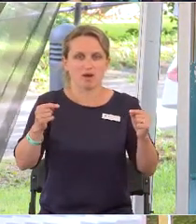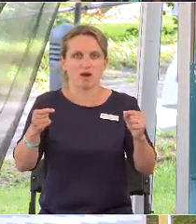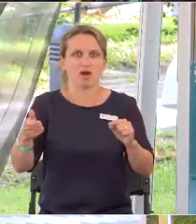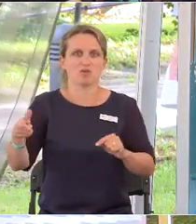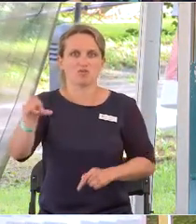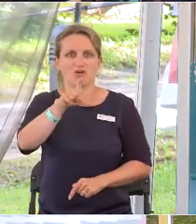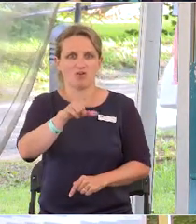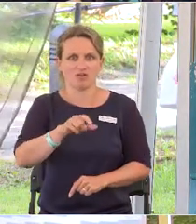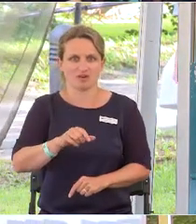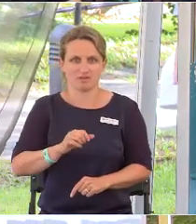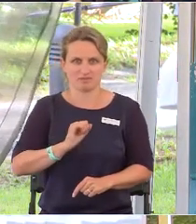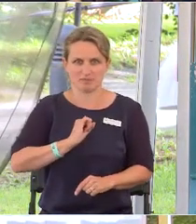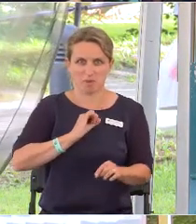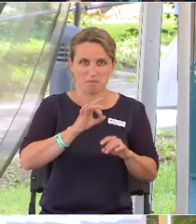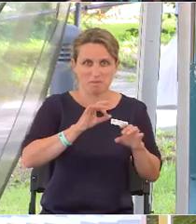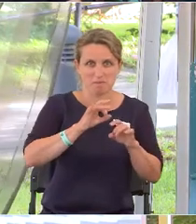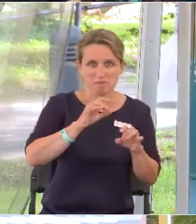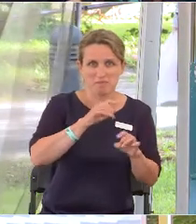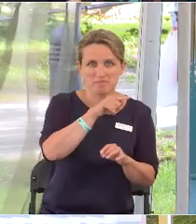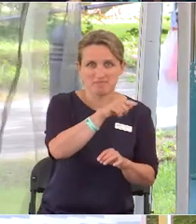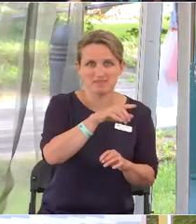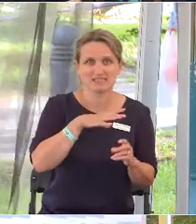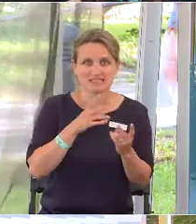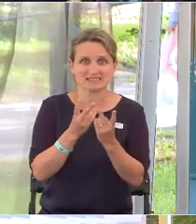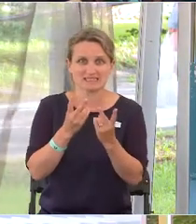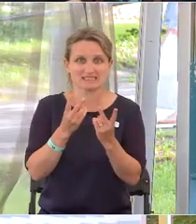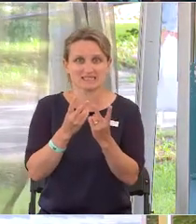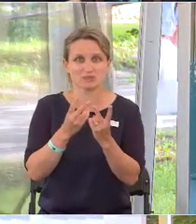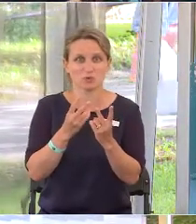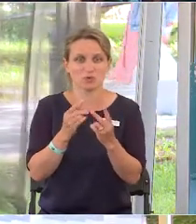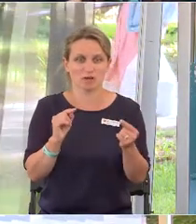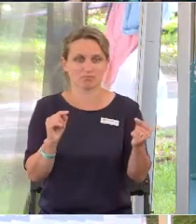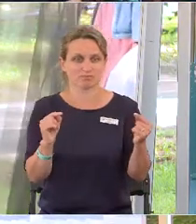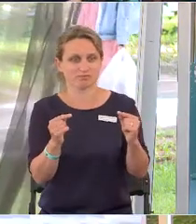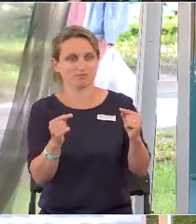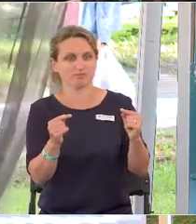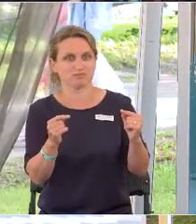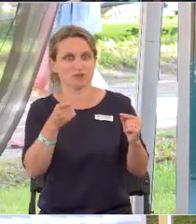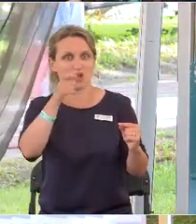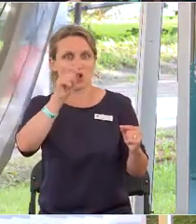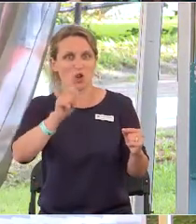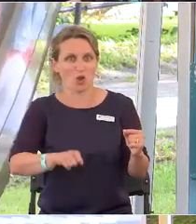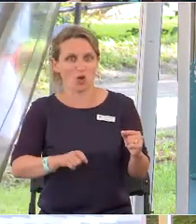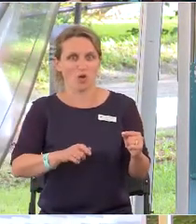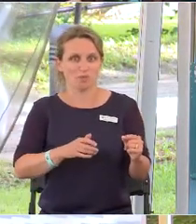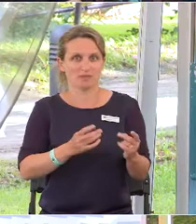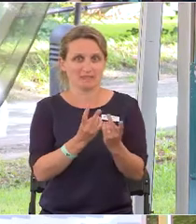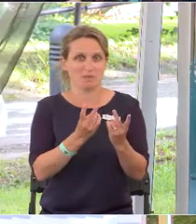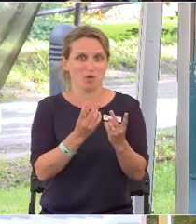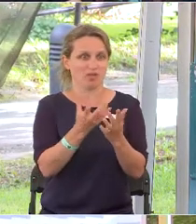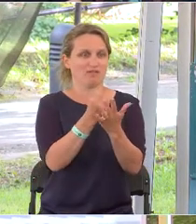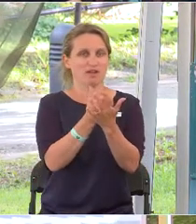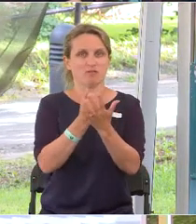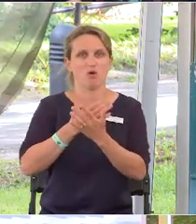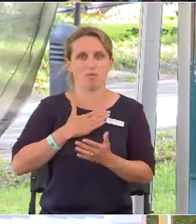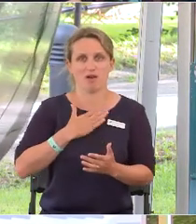gaining political support as a result of this kind of strategies of creating privileges in societies. And because it's giving